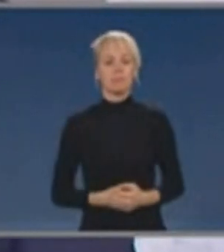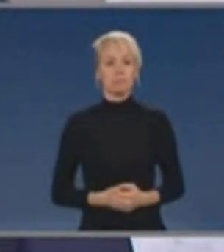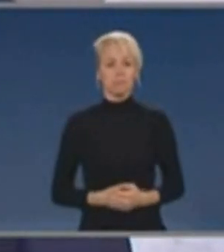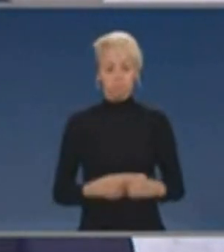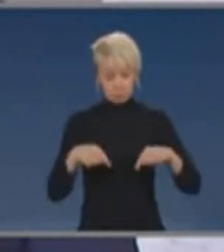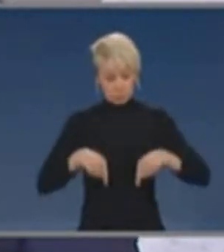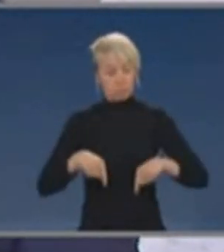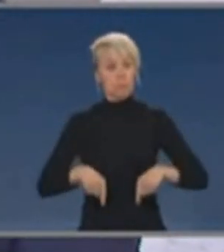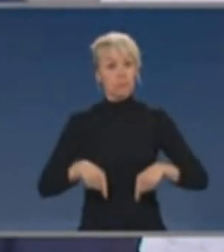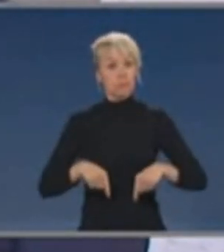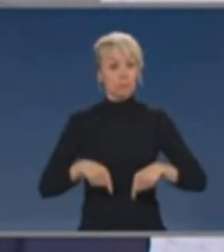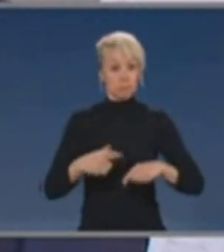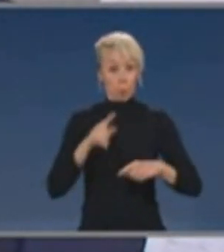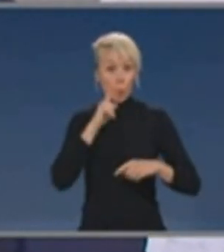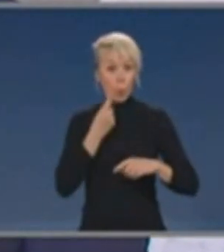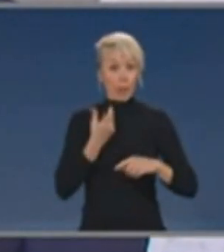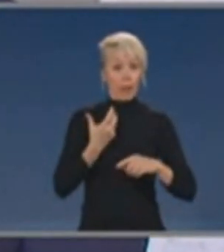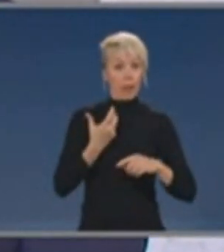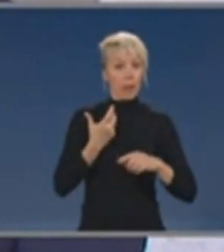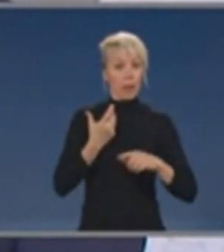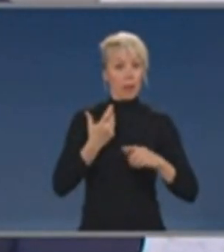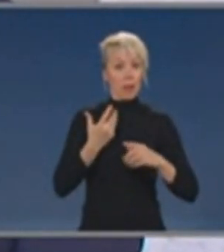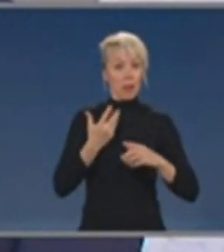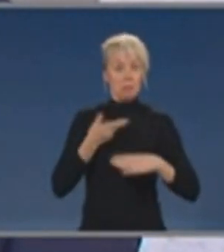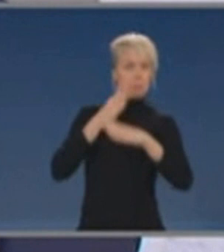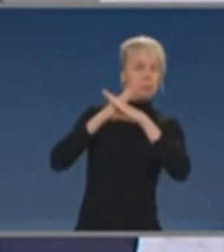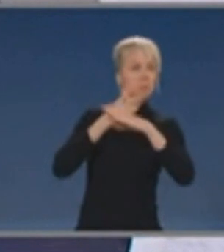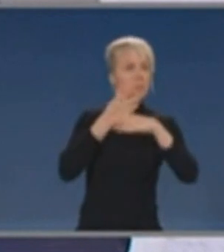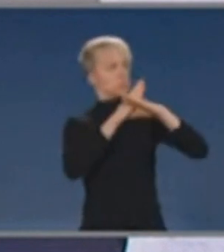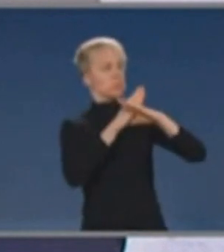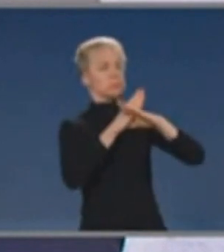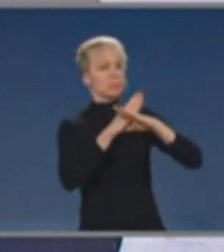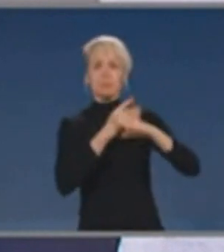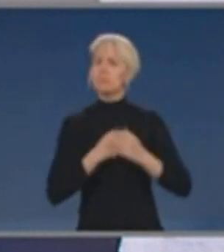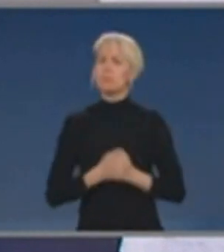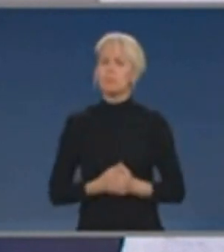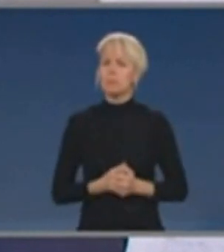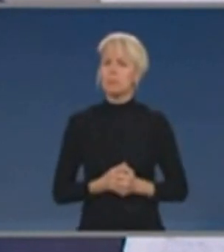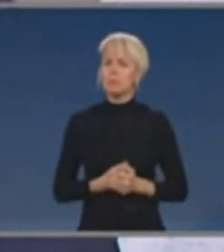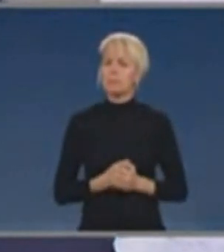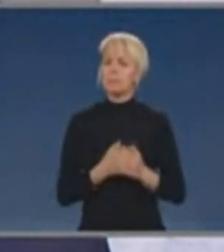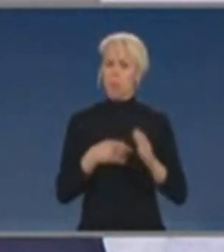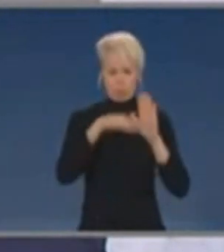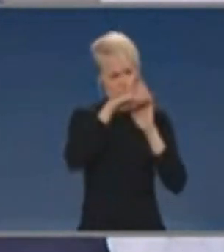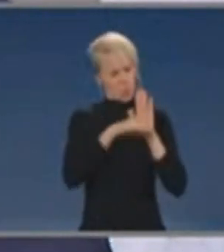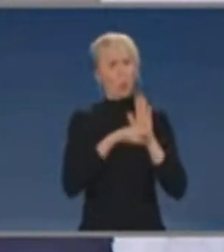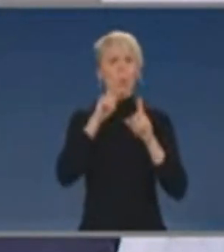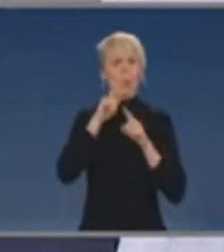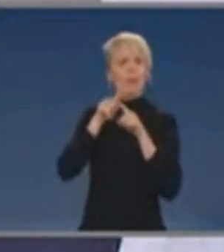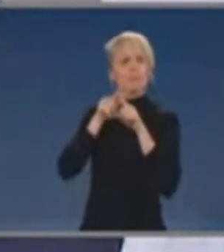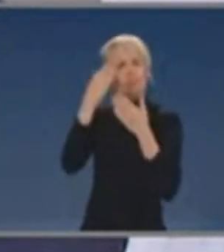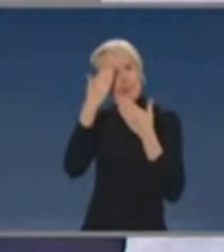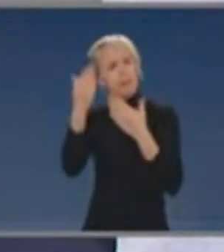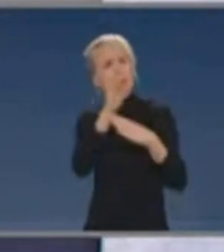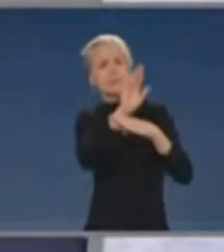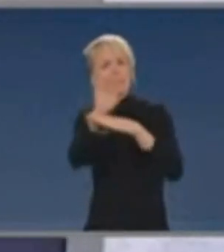be the case. Australia will always design its foreign investment rules on that basis, as other